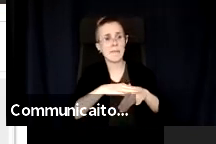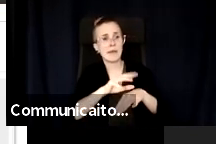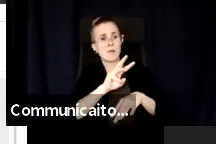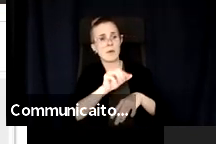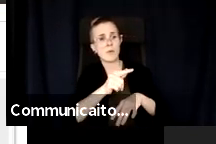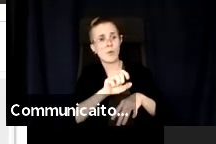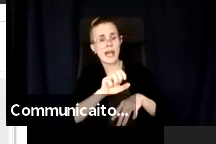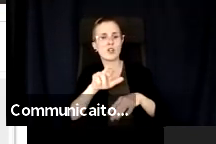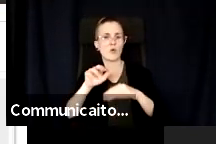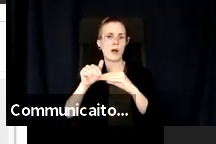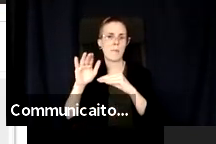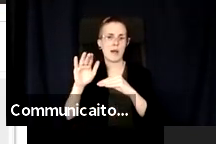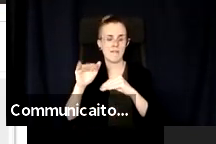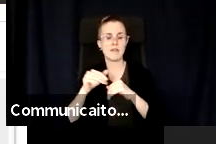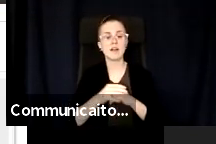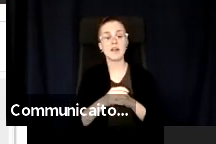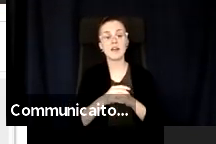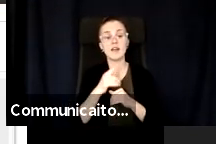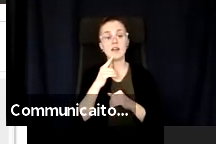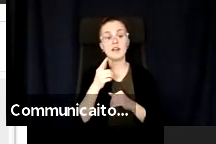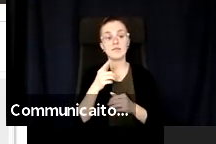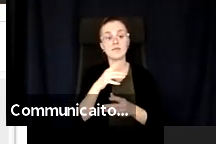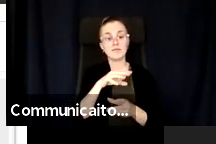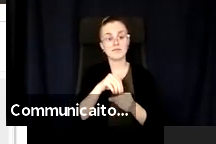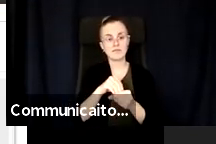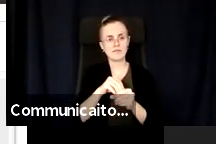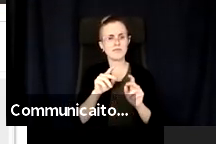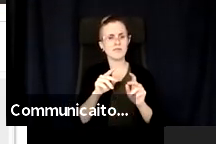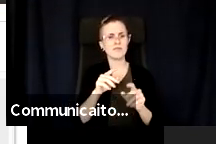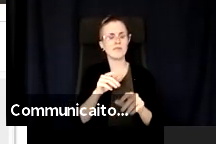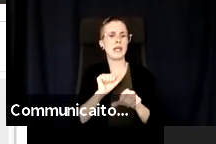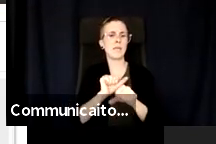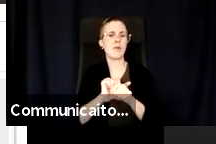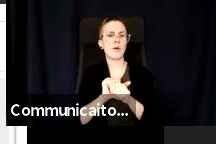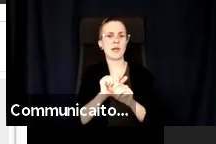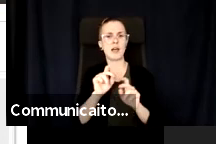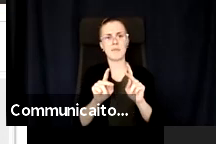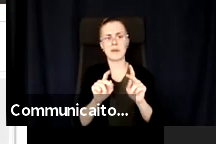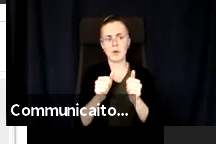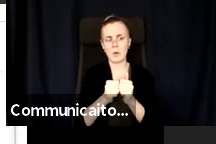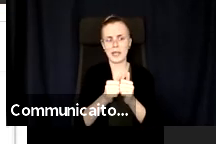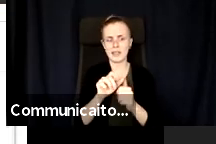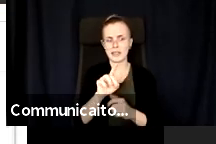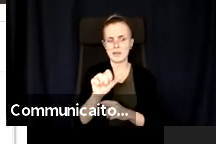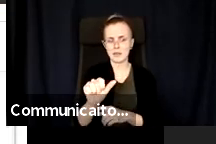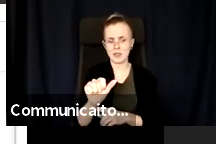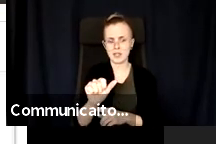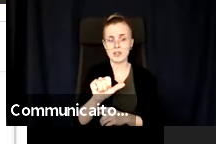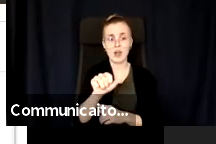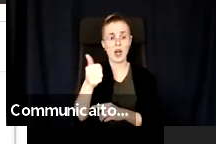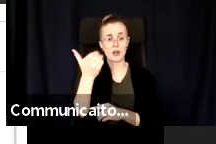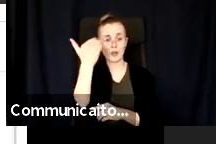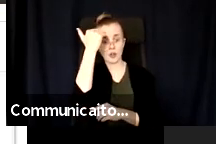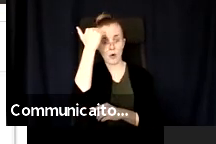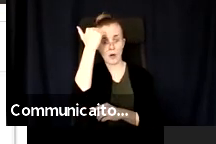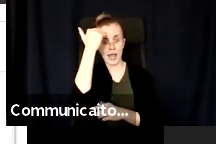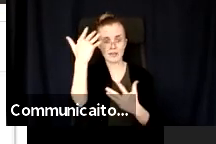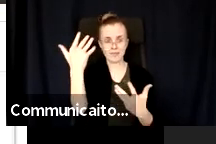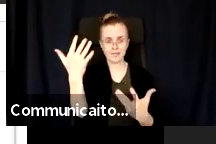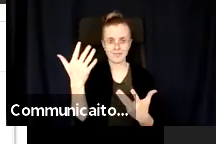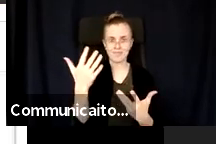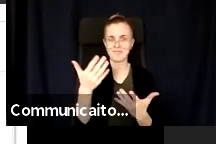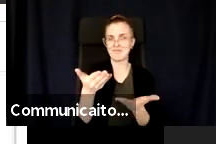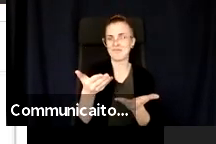Mayor's Committee for the Employment of People with Disabilities, also known as Employability. This new and beautiful playground